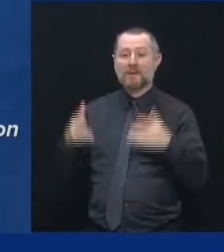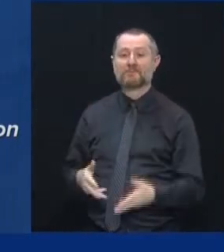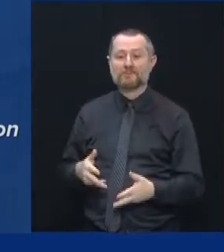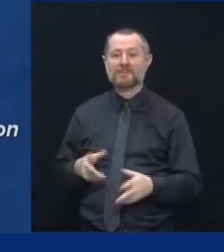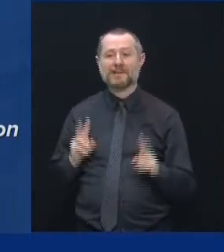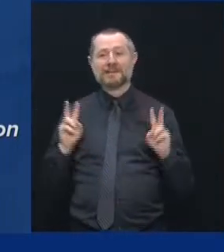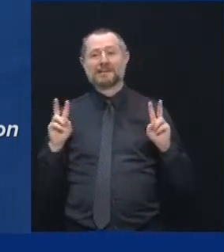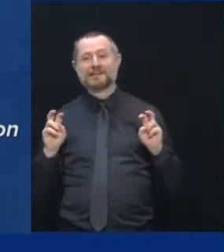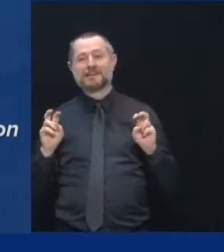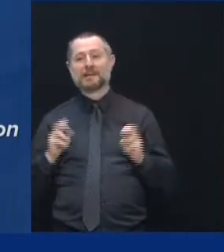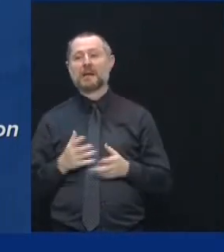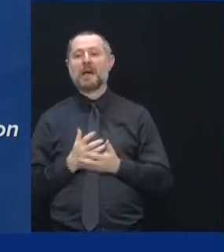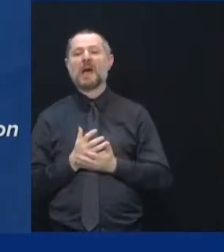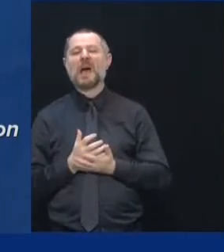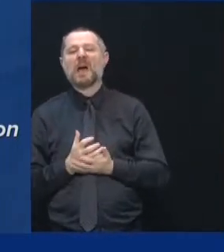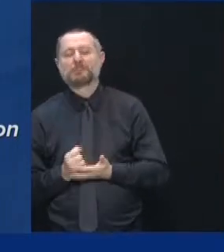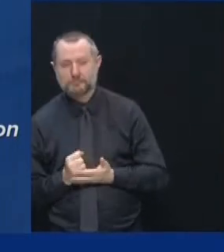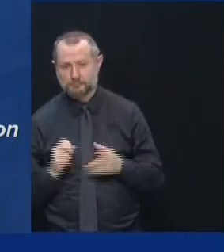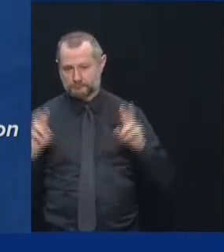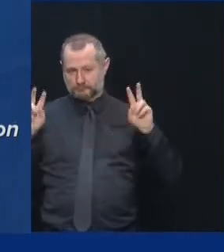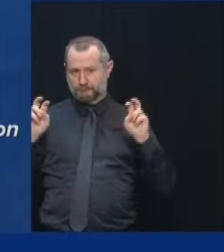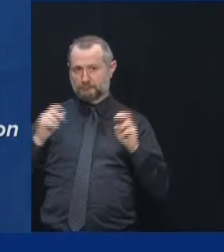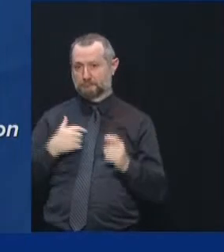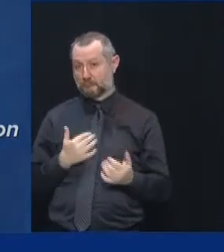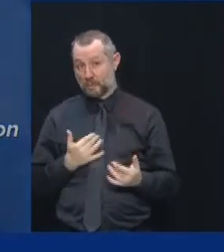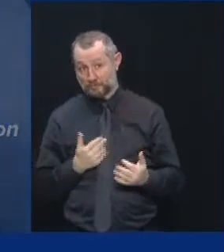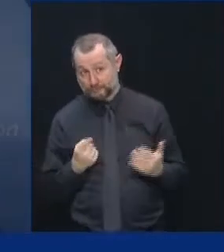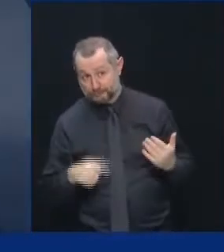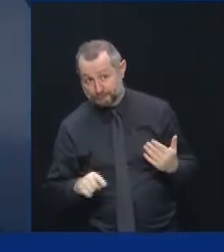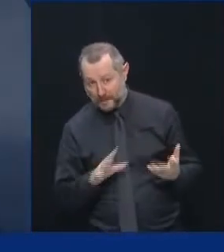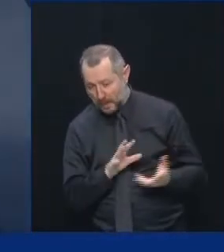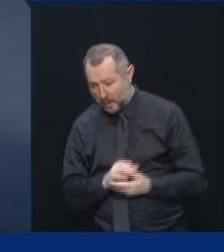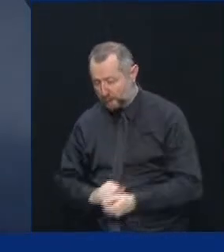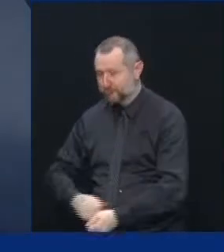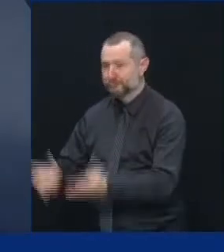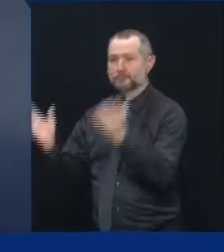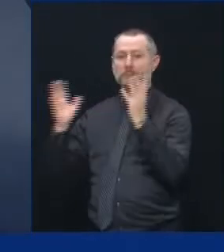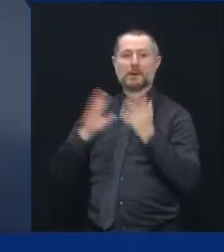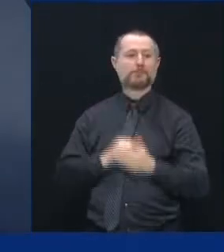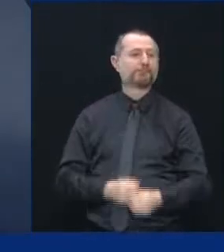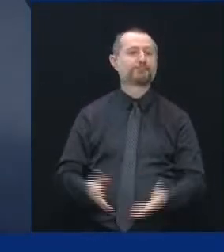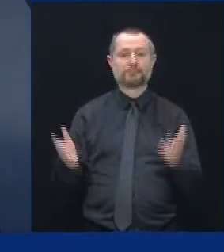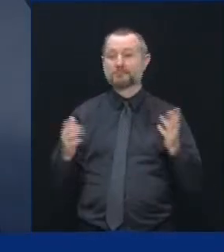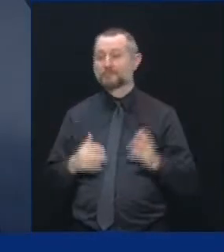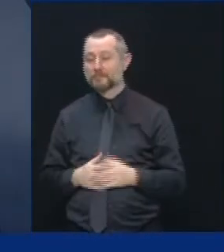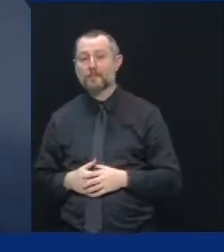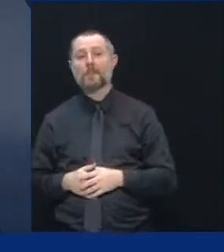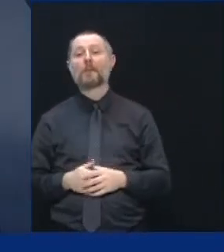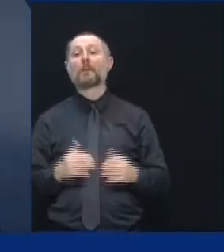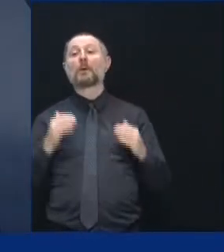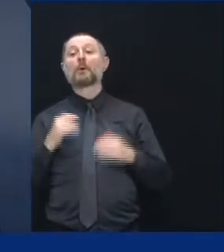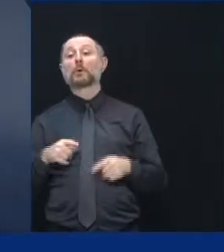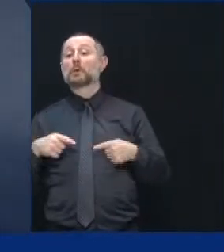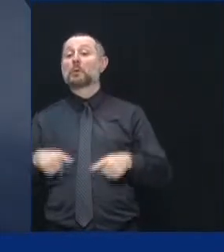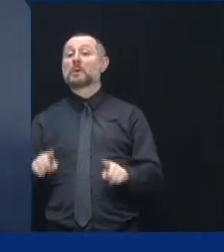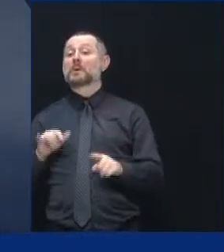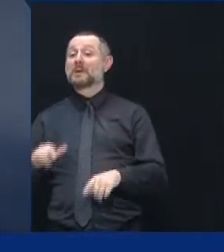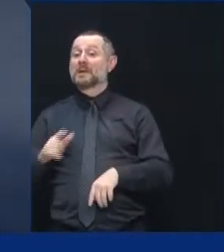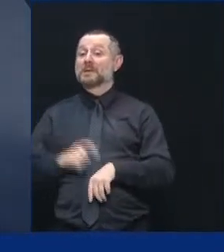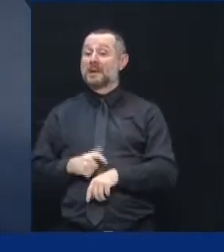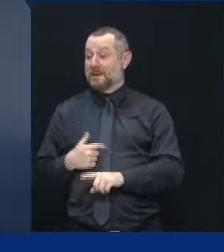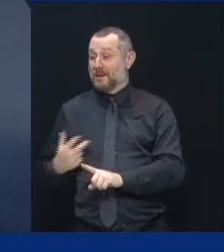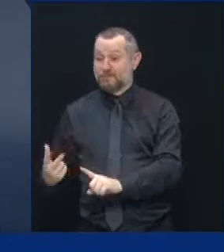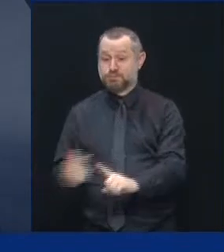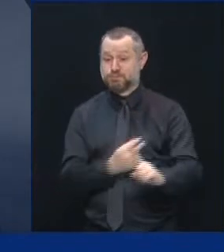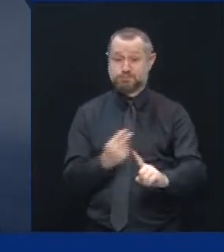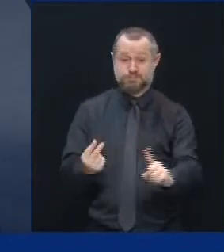of allocation, and then we wait for the next week's allocation that comes in. While we're doing vaccines and